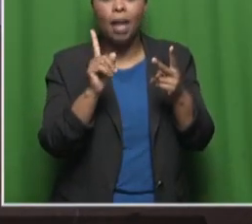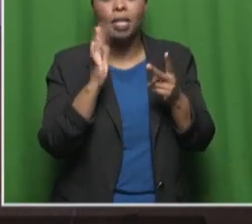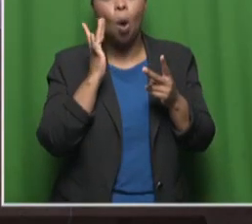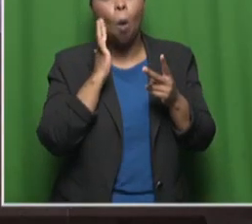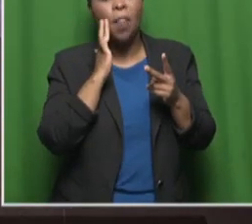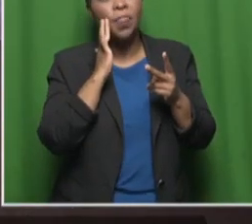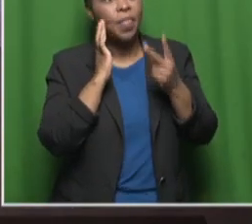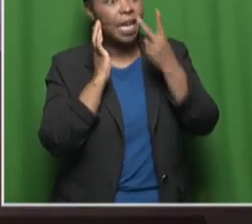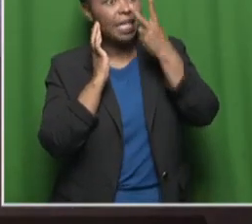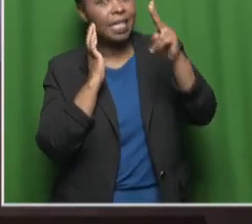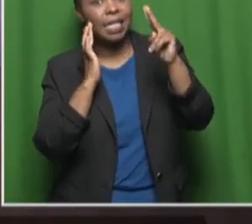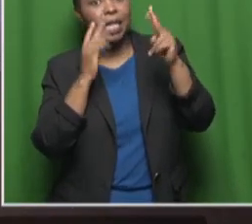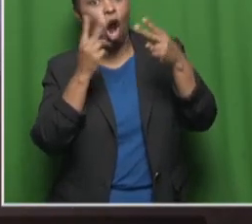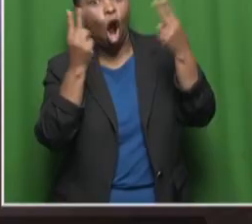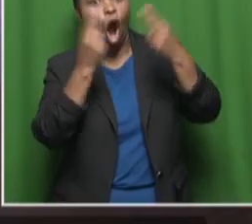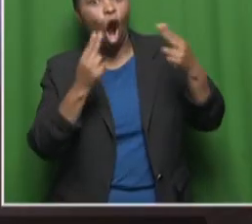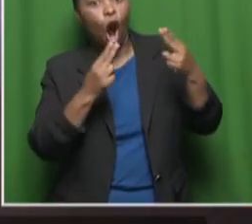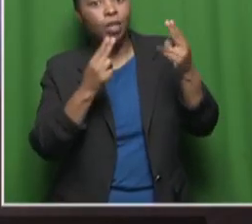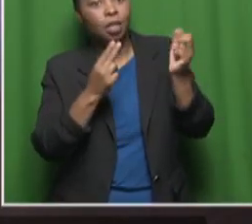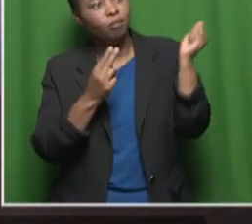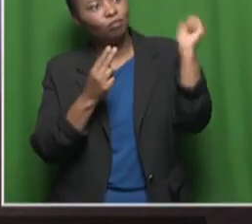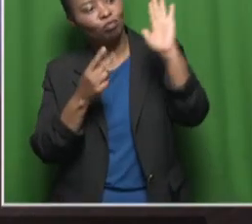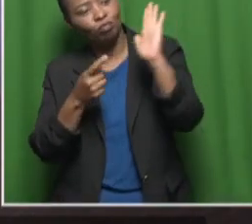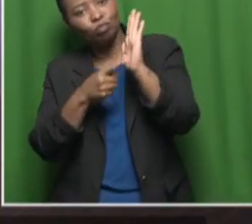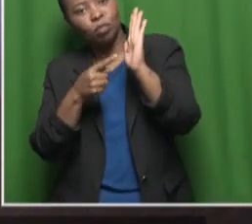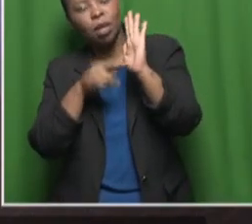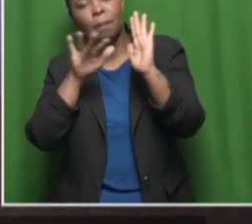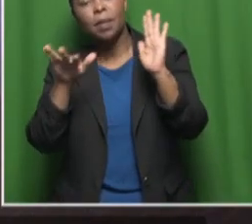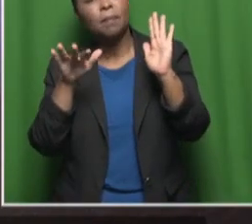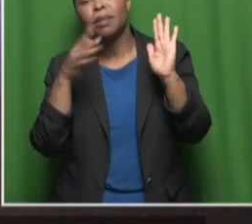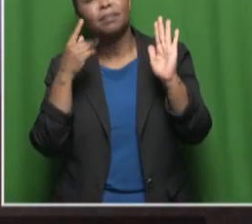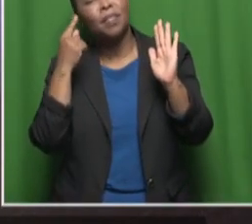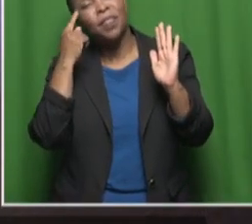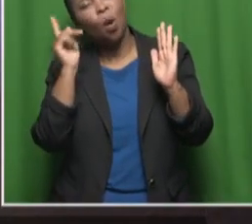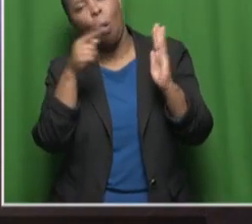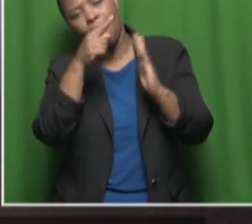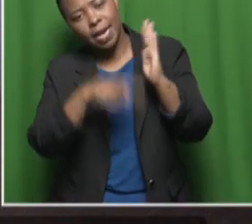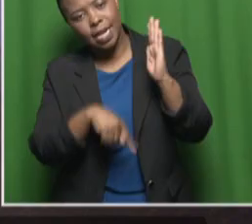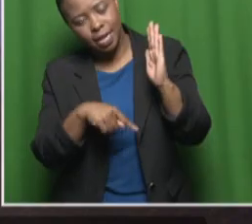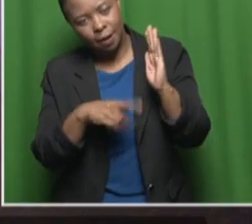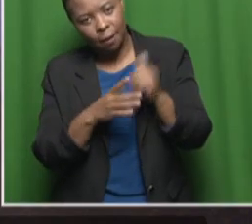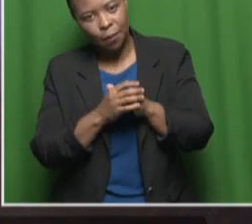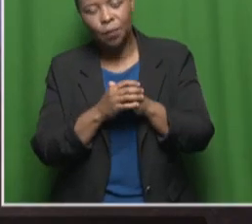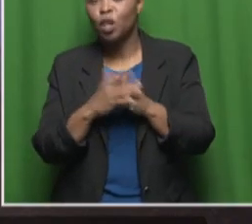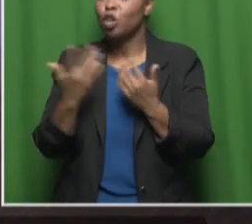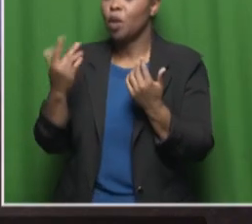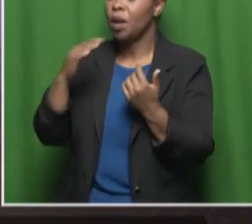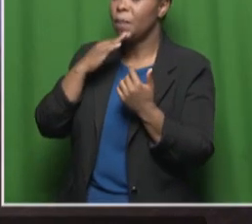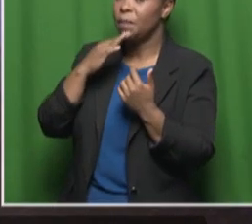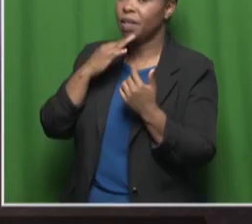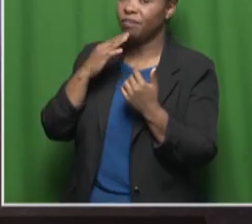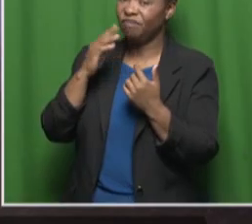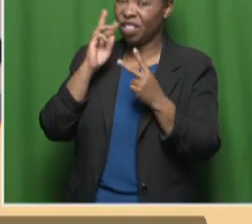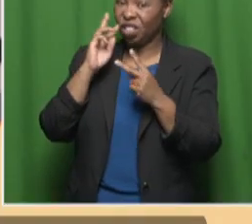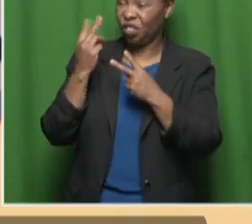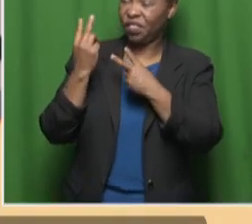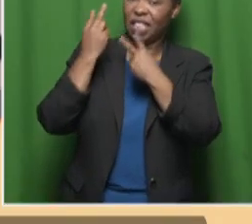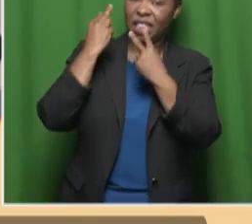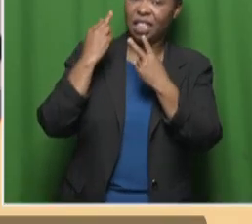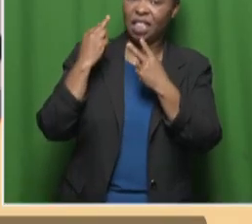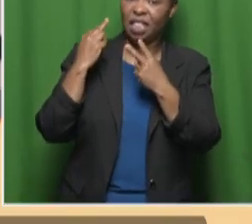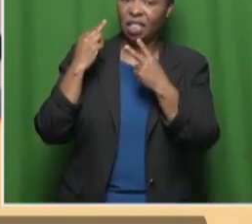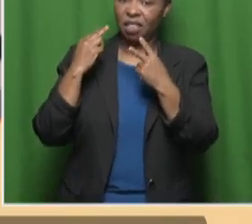particular artist narratives and so forth. No, absolutely. And also just reflecting ourselves back to ourselves, right? Just looking at where we